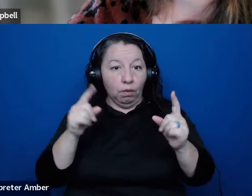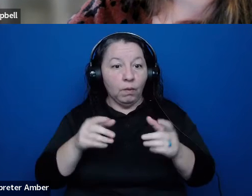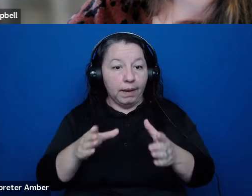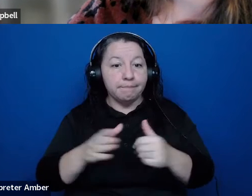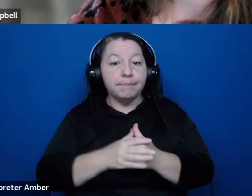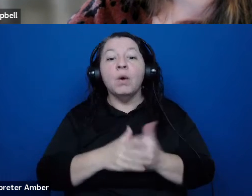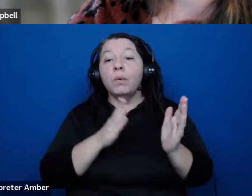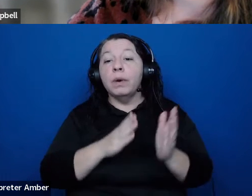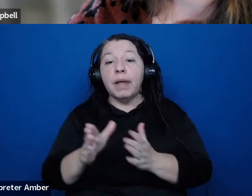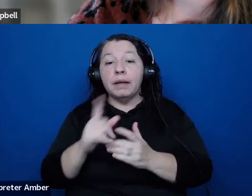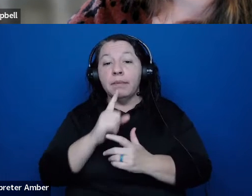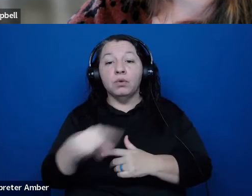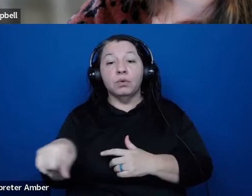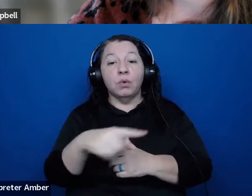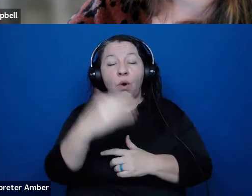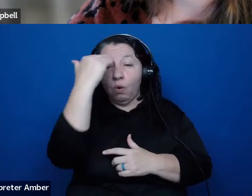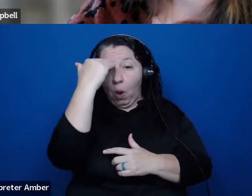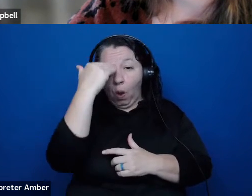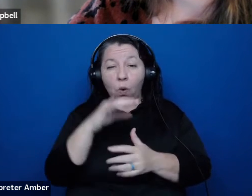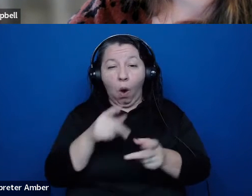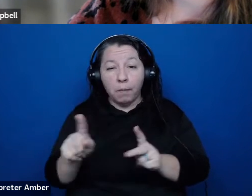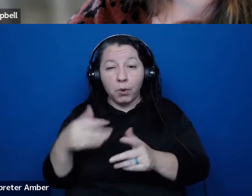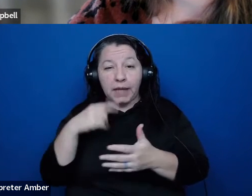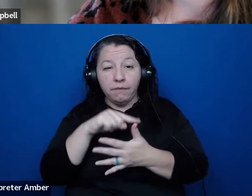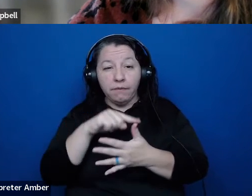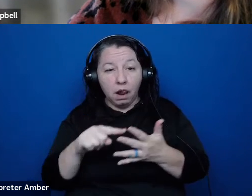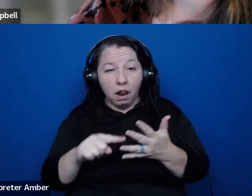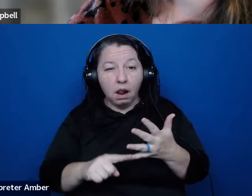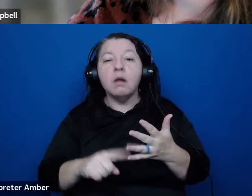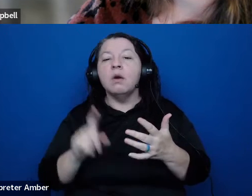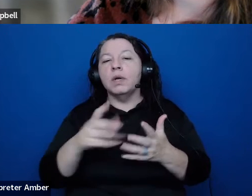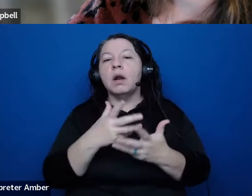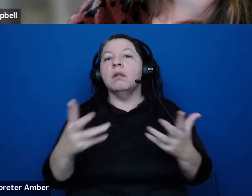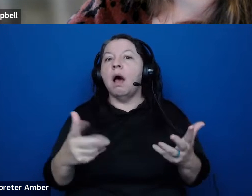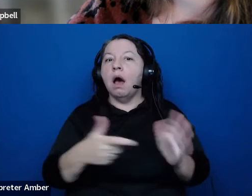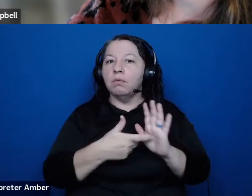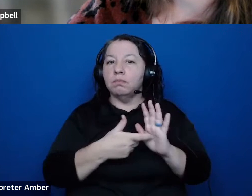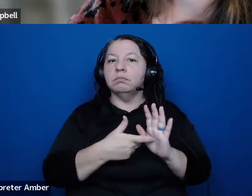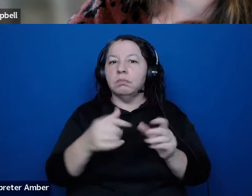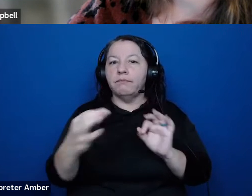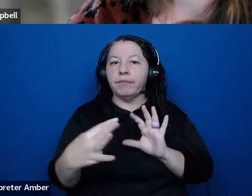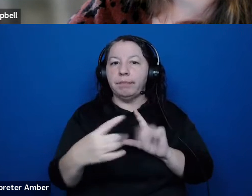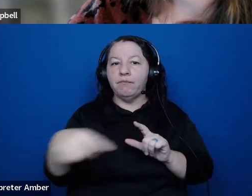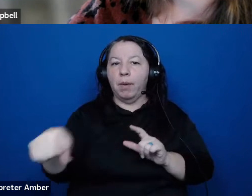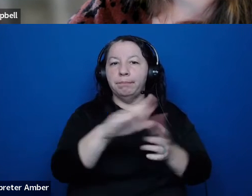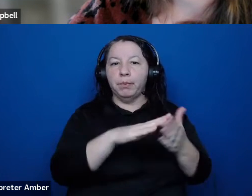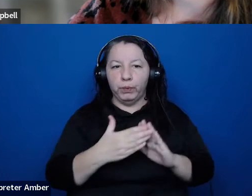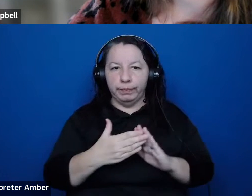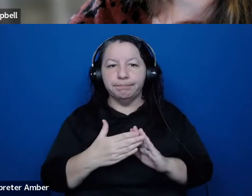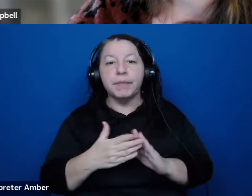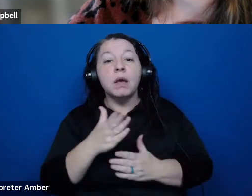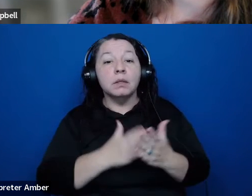informed of these opportunities because we are going to need a lot of stakeholder feedback. Some of the summaries